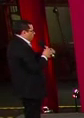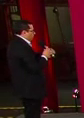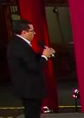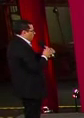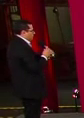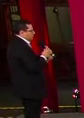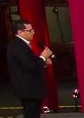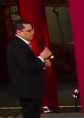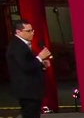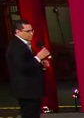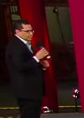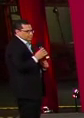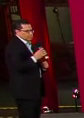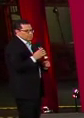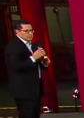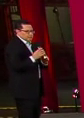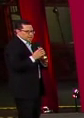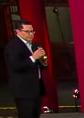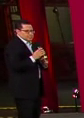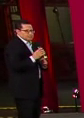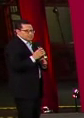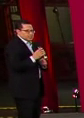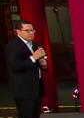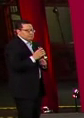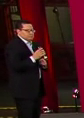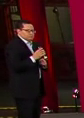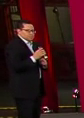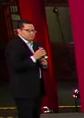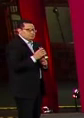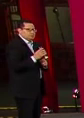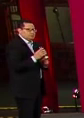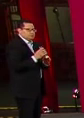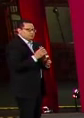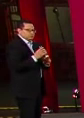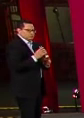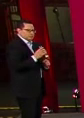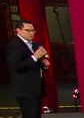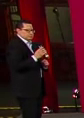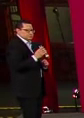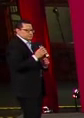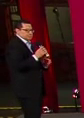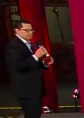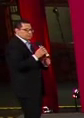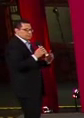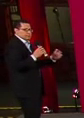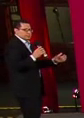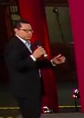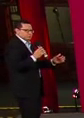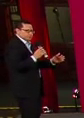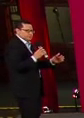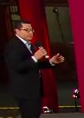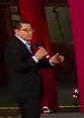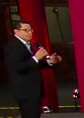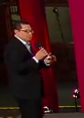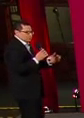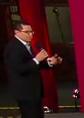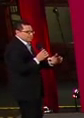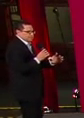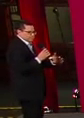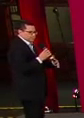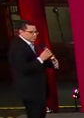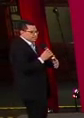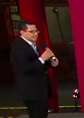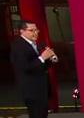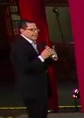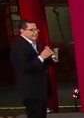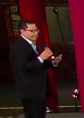by region. We can see how the Americas and the European region are looking similar,